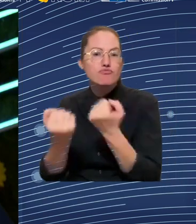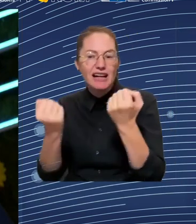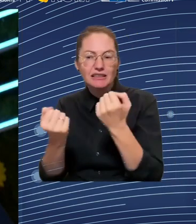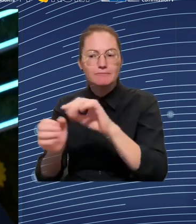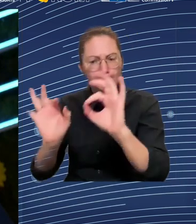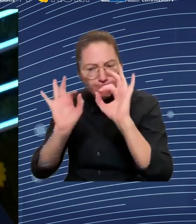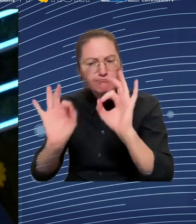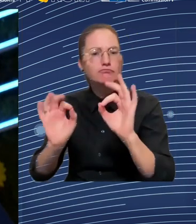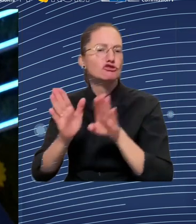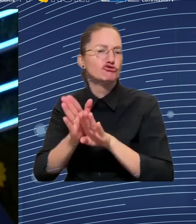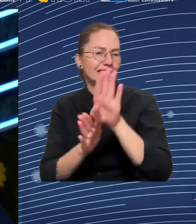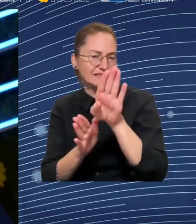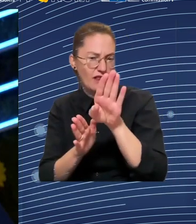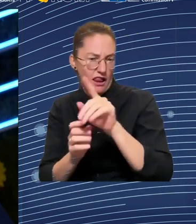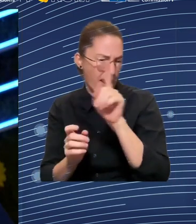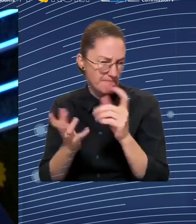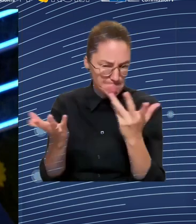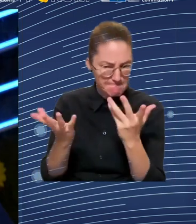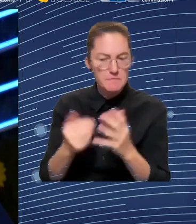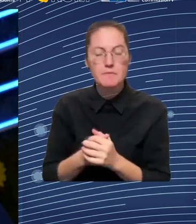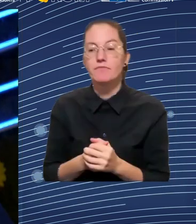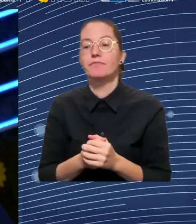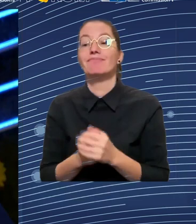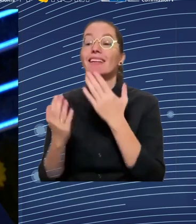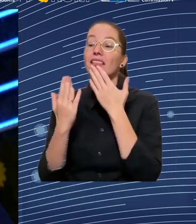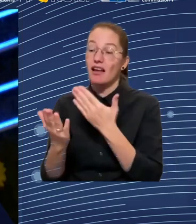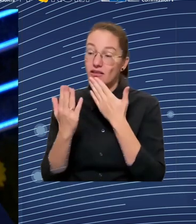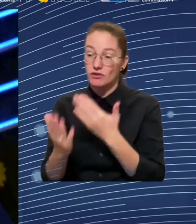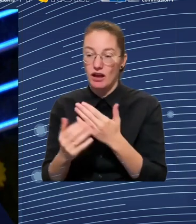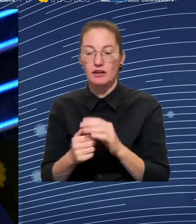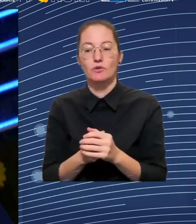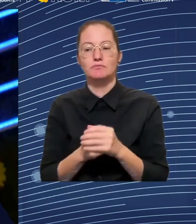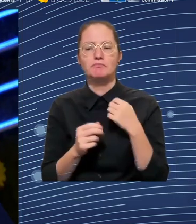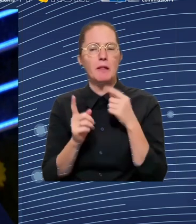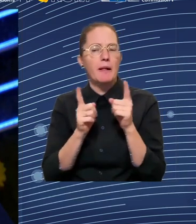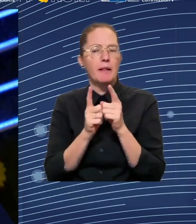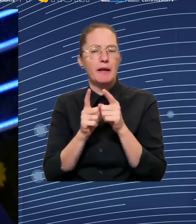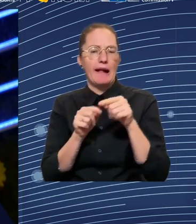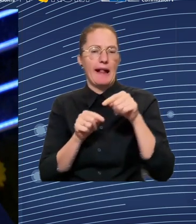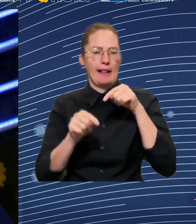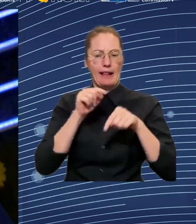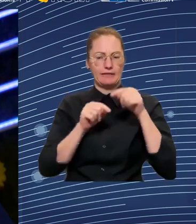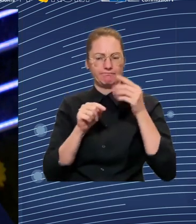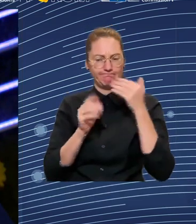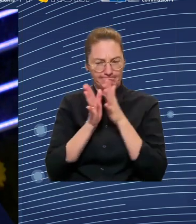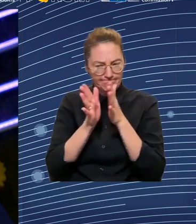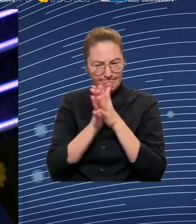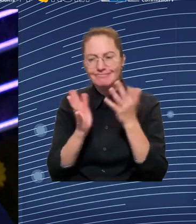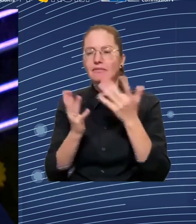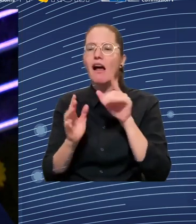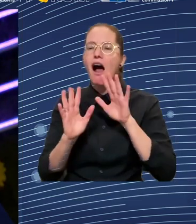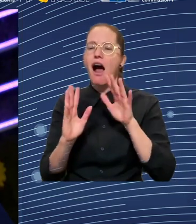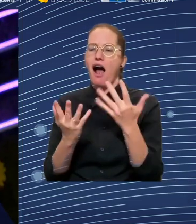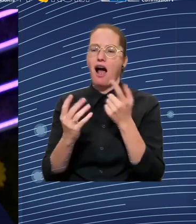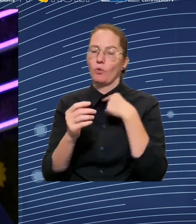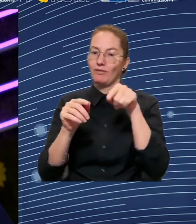milestone we hit at the beginning of November, and we're part of an online ecosystem that is helping people find jobs and build